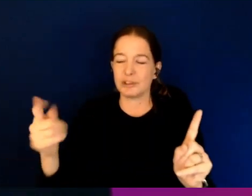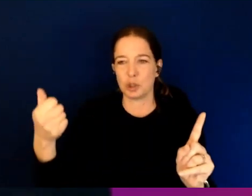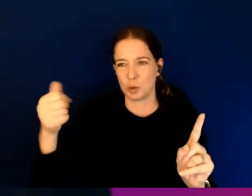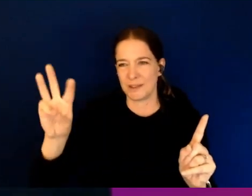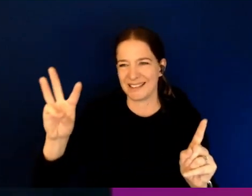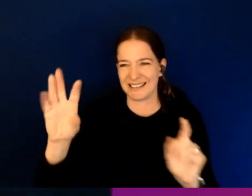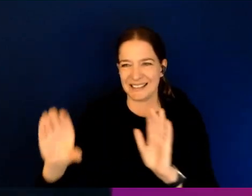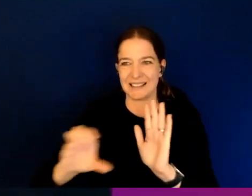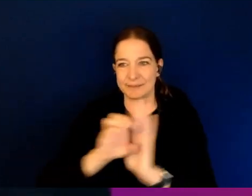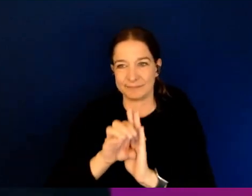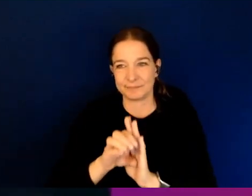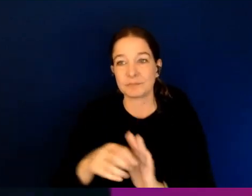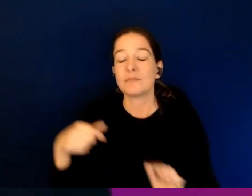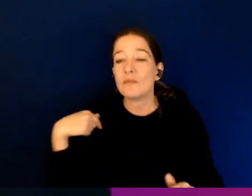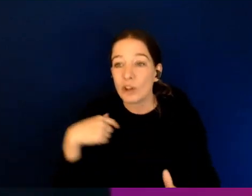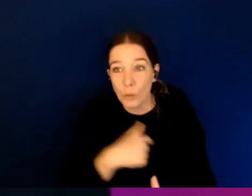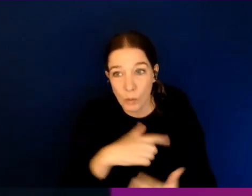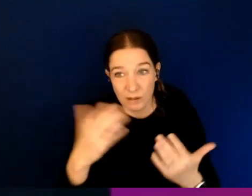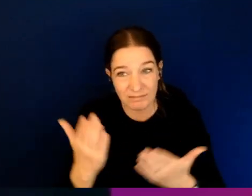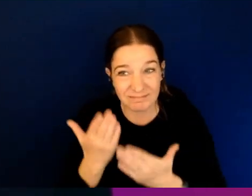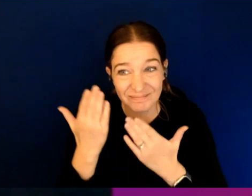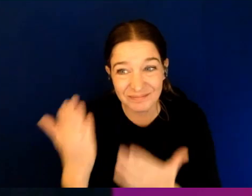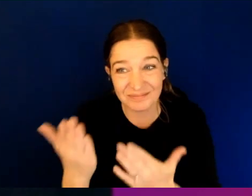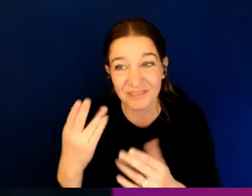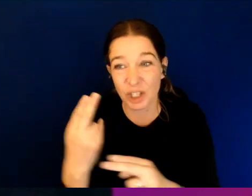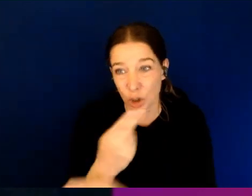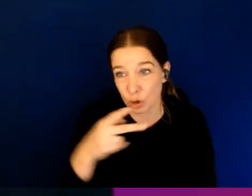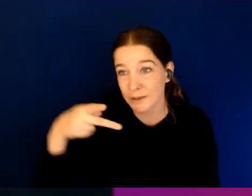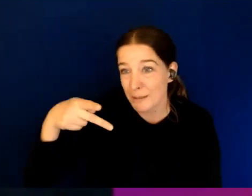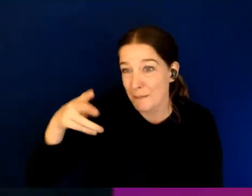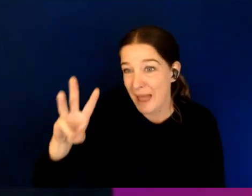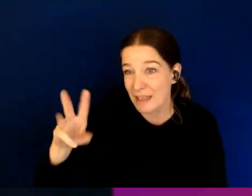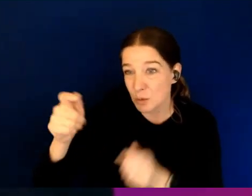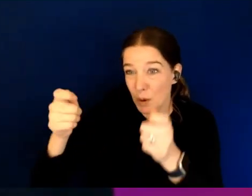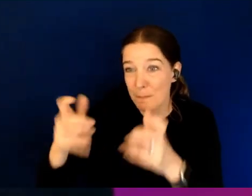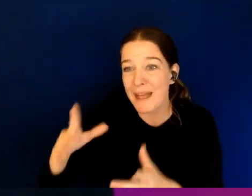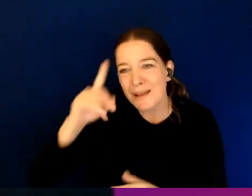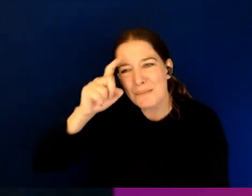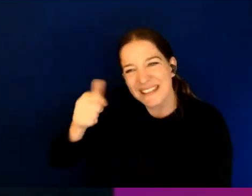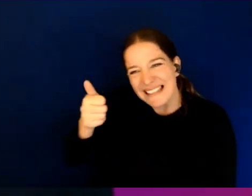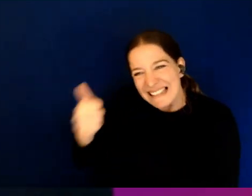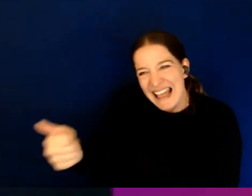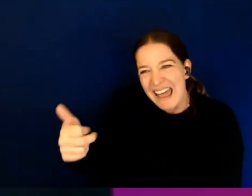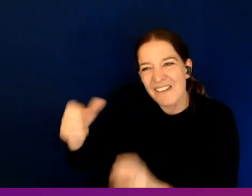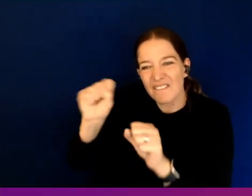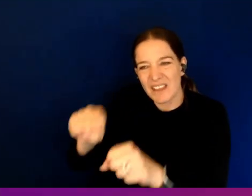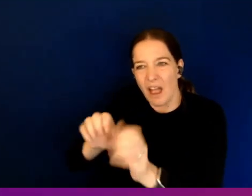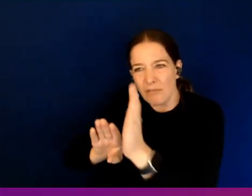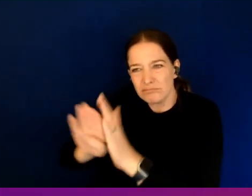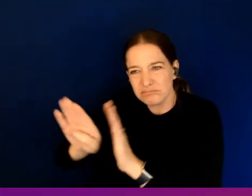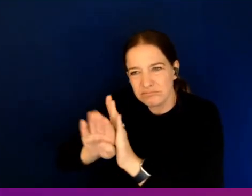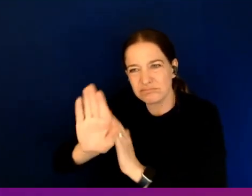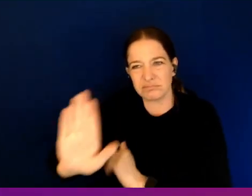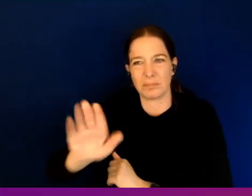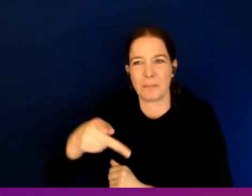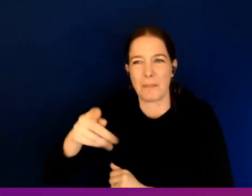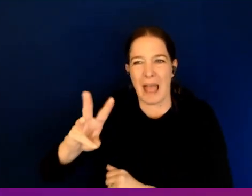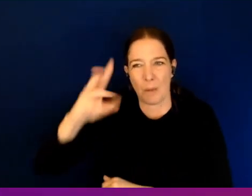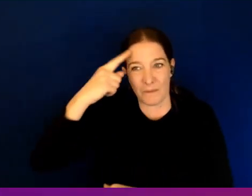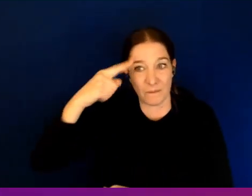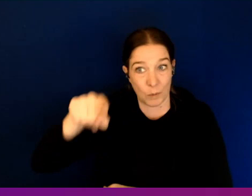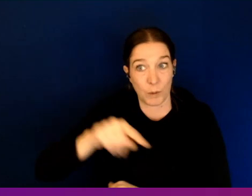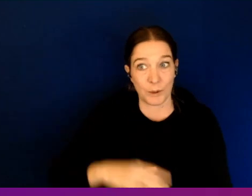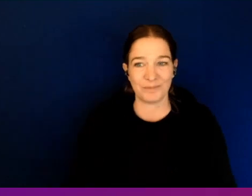we recommend already using password managers because they can do that for you automatically. So let me say, Chris,